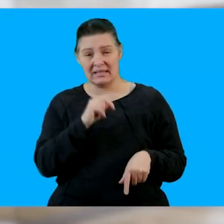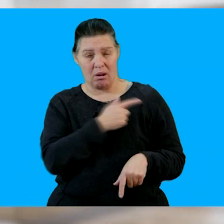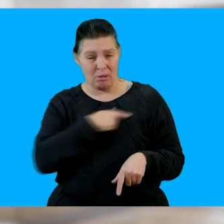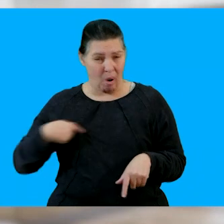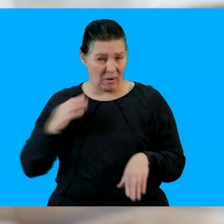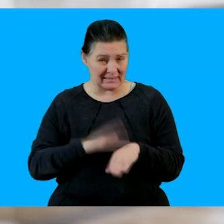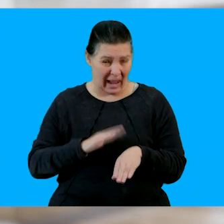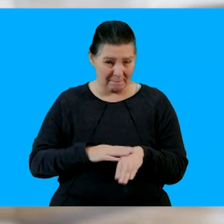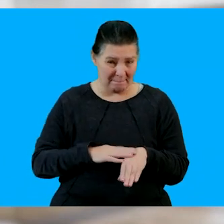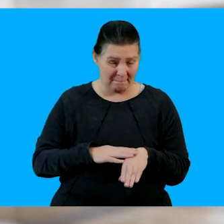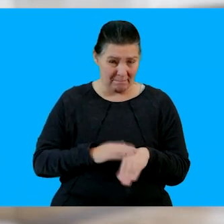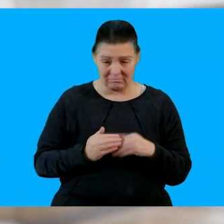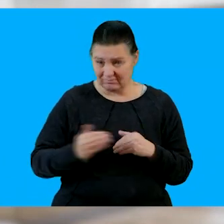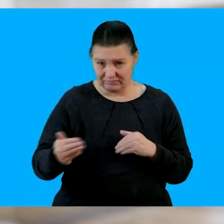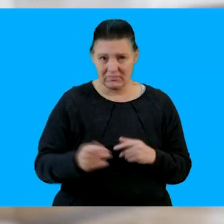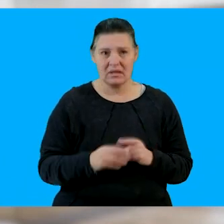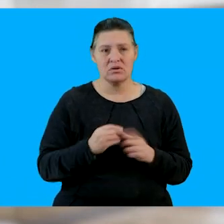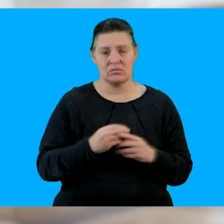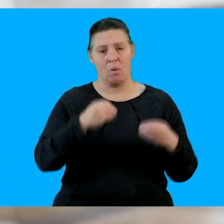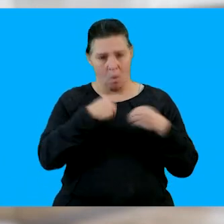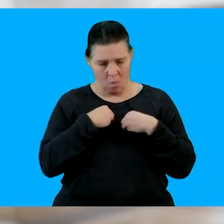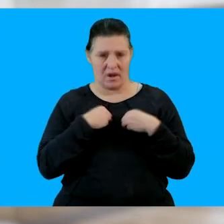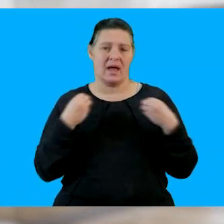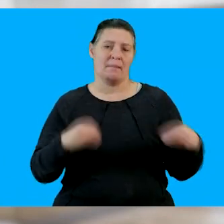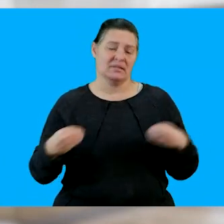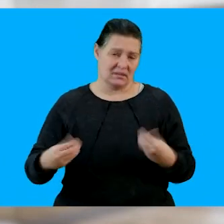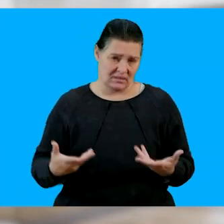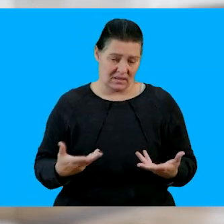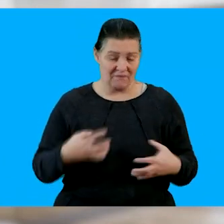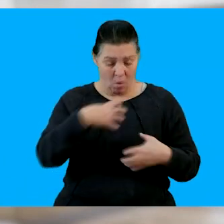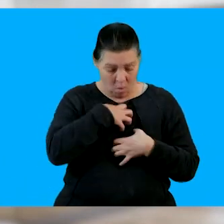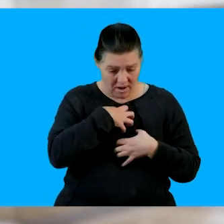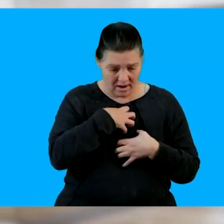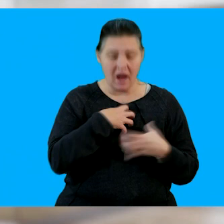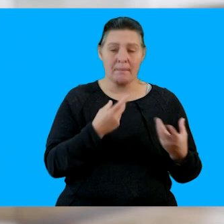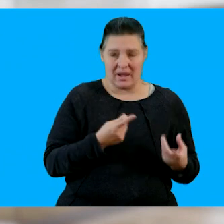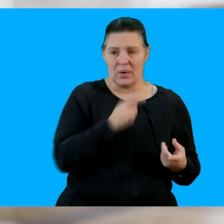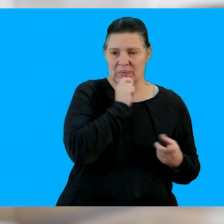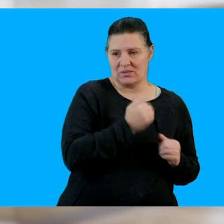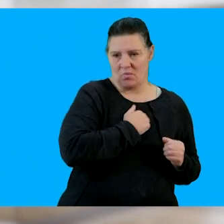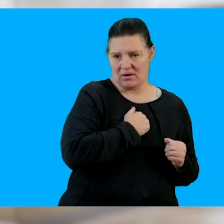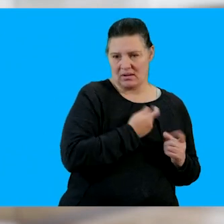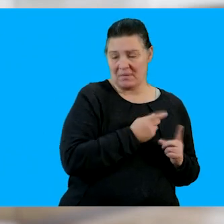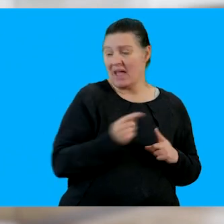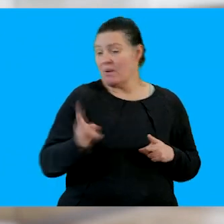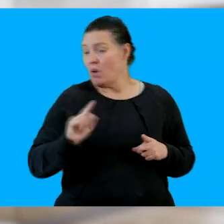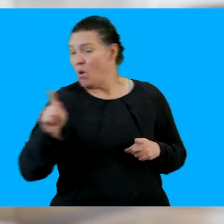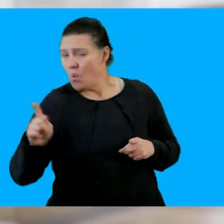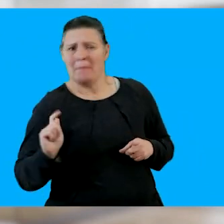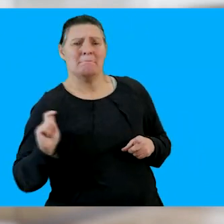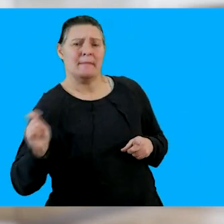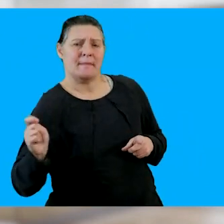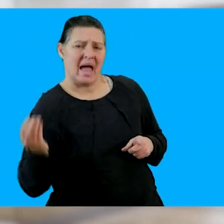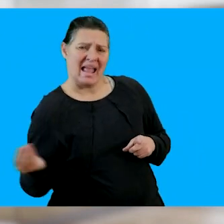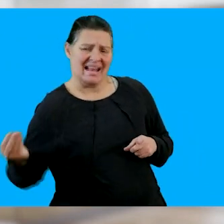a long period of time, it's better to use own capital, because if you would opt for borrowed capital, you are going to pay